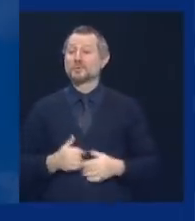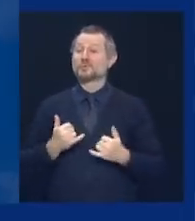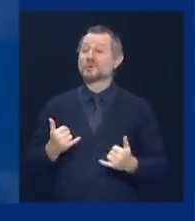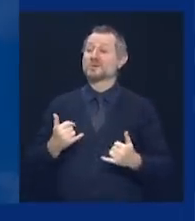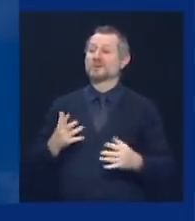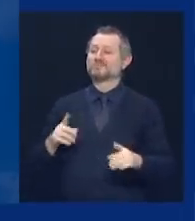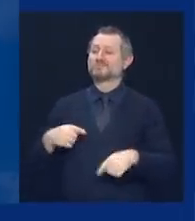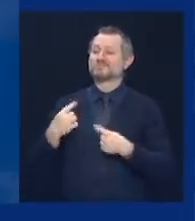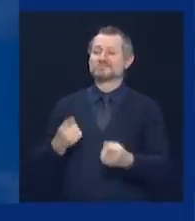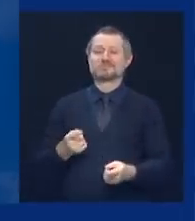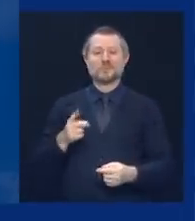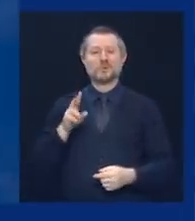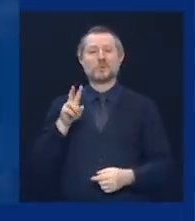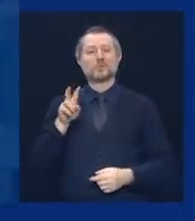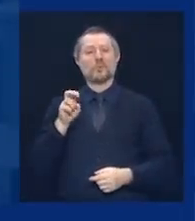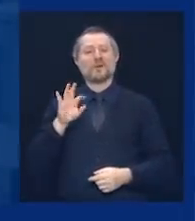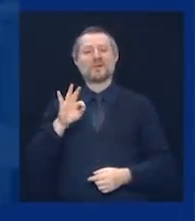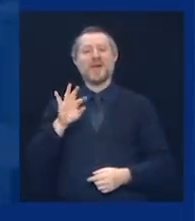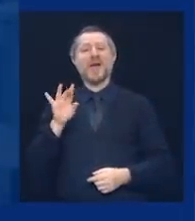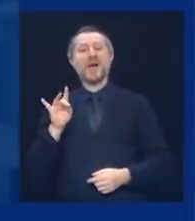298.